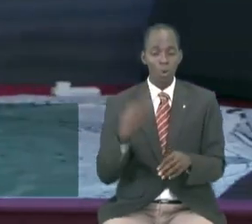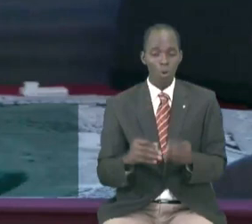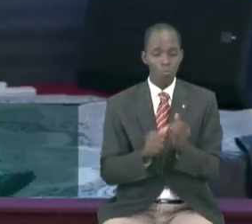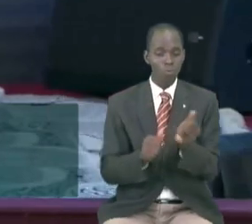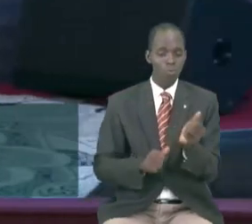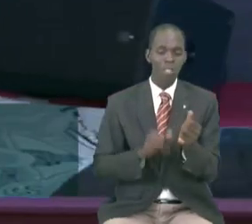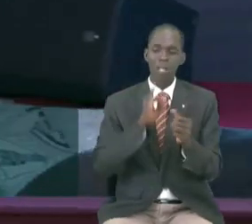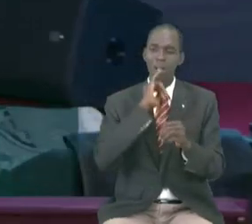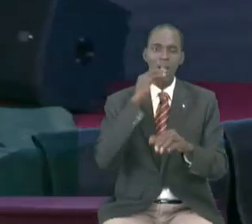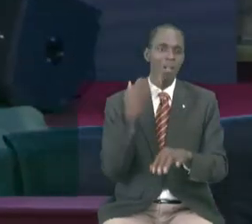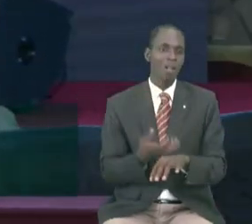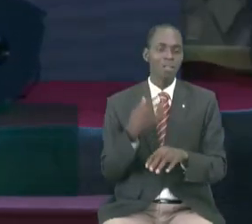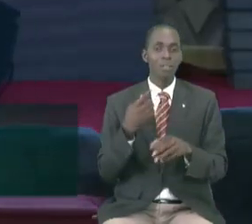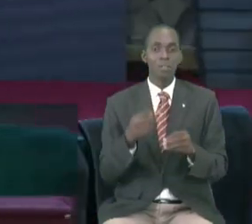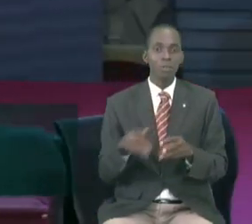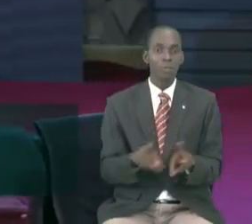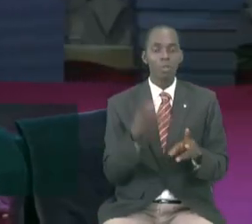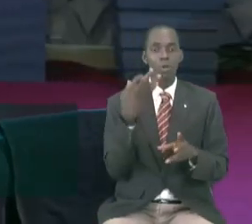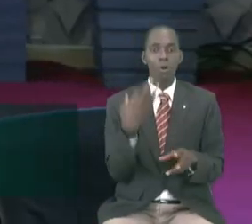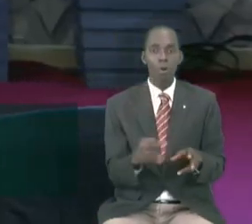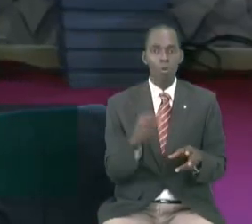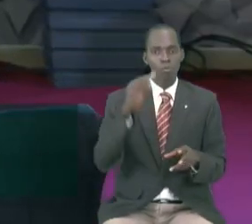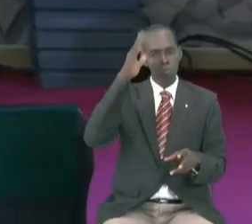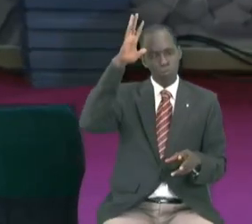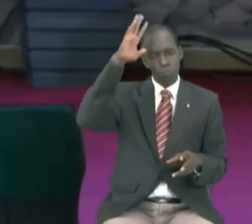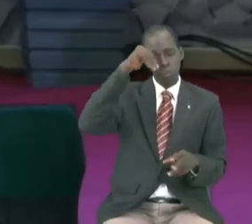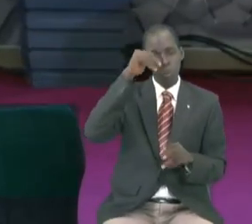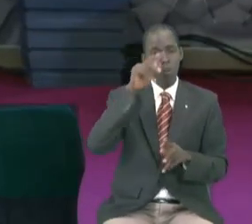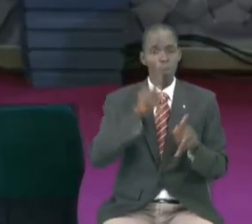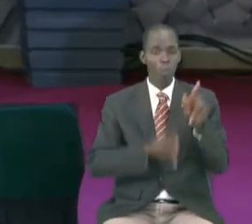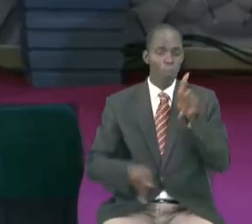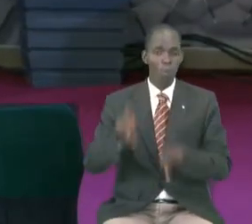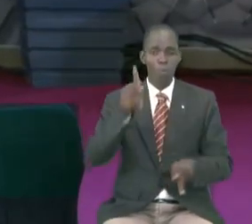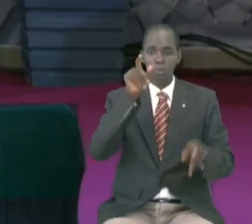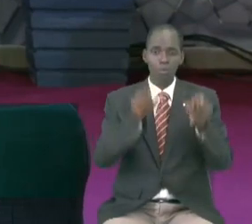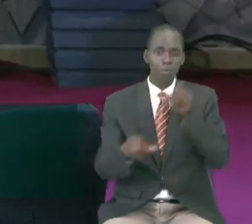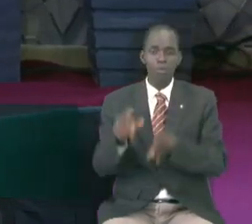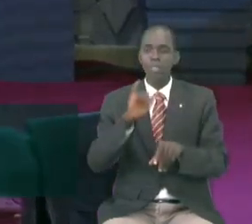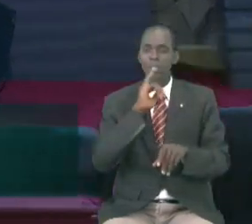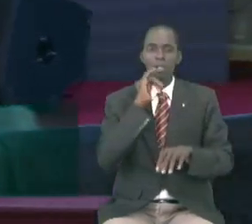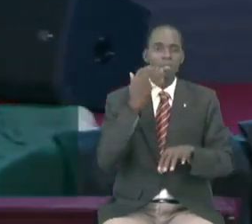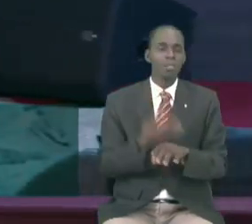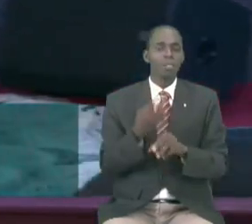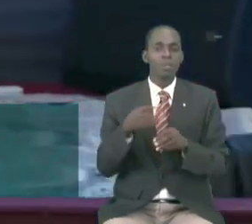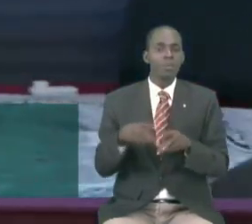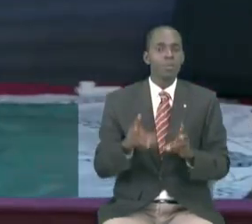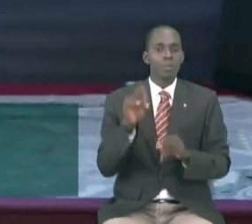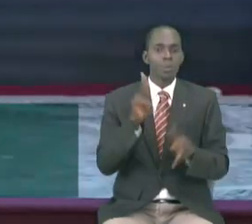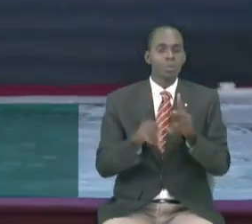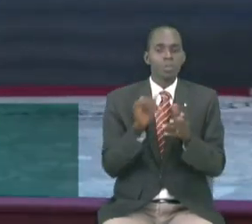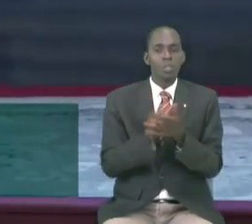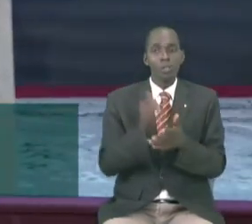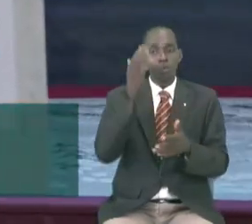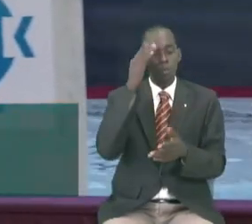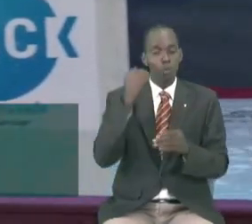know the word of God and they walk contrary to the word of God, their way is hard. The way of the people that know